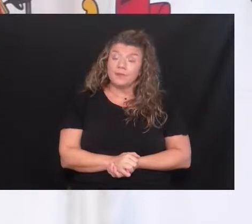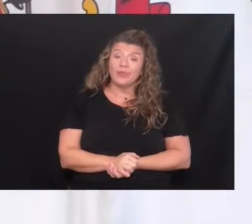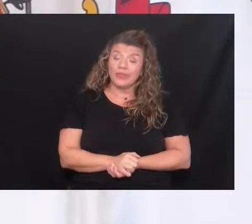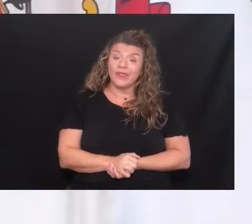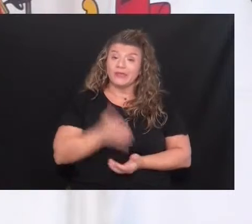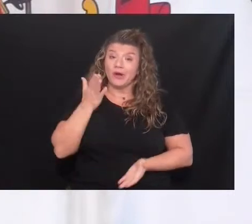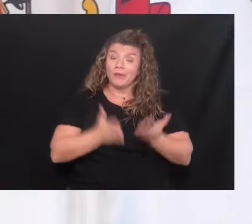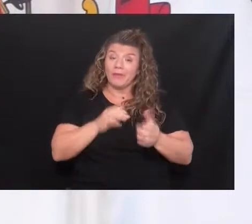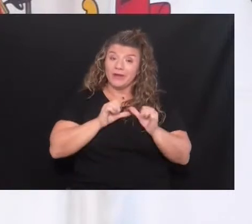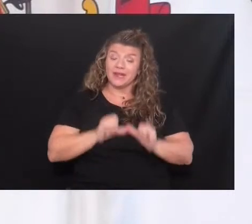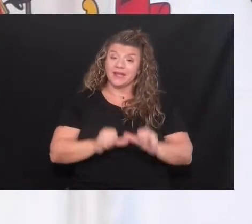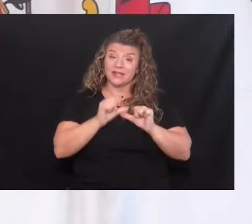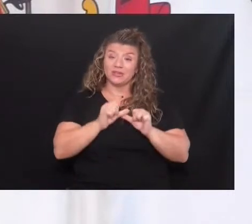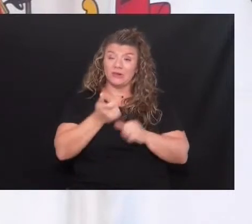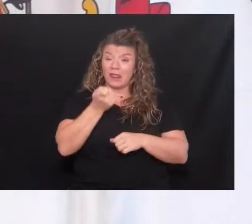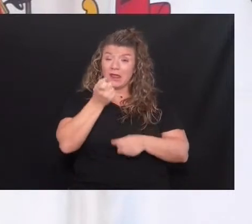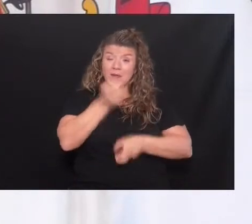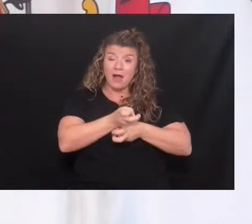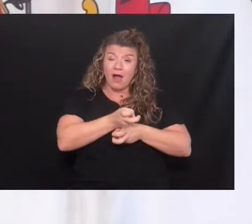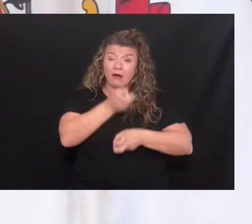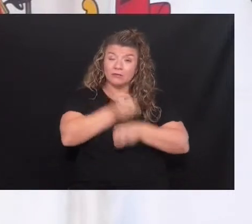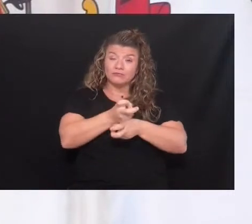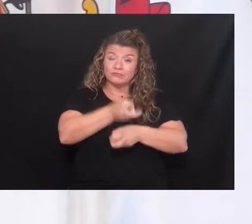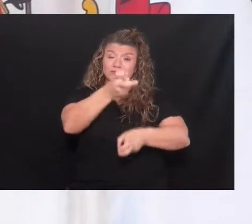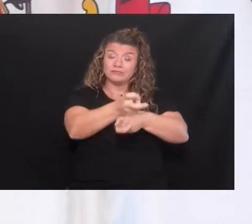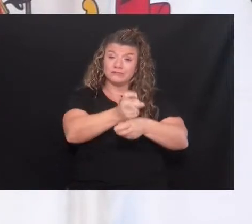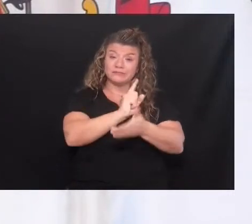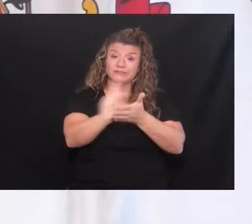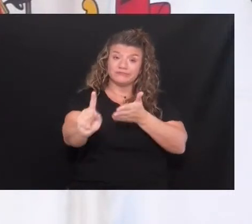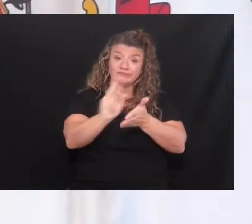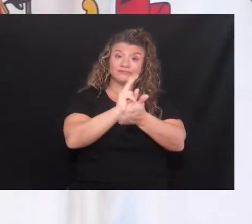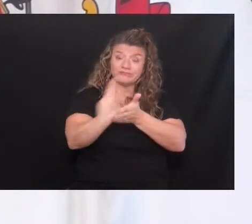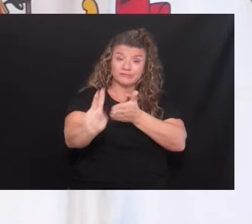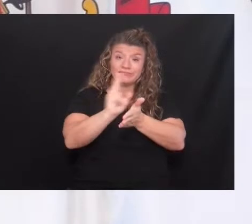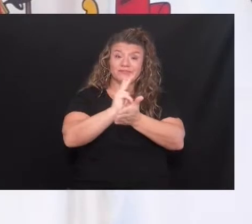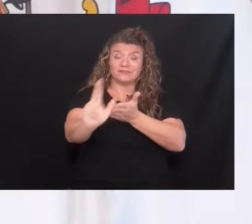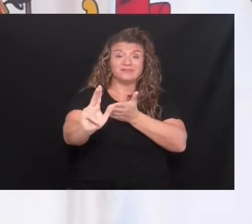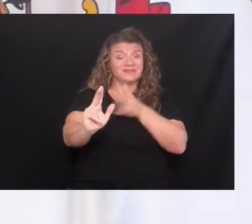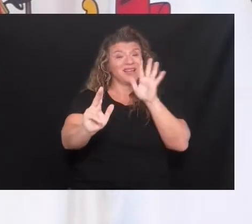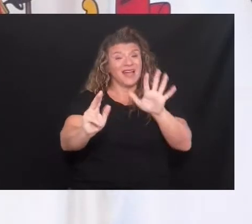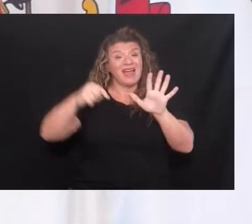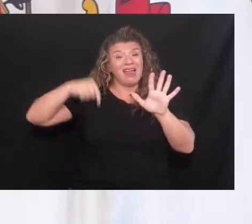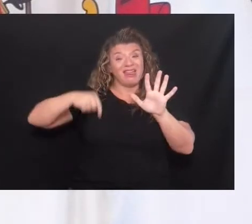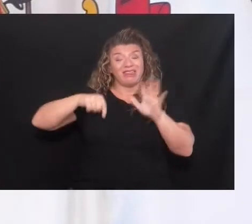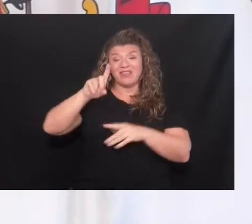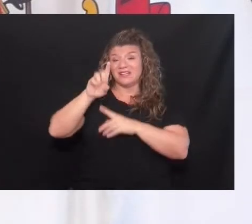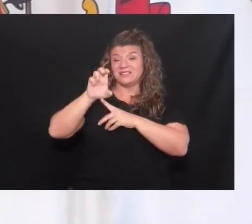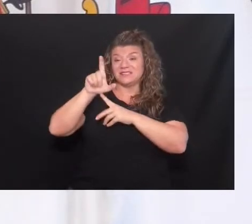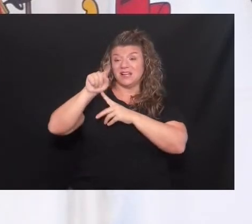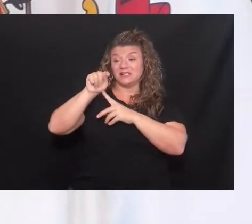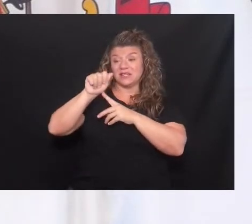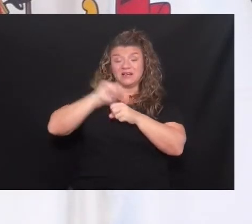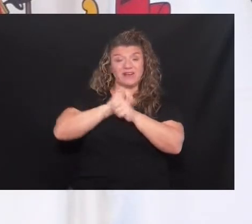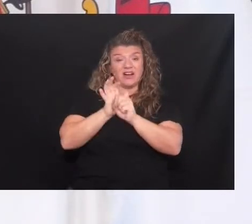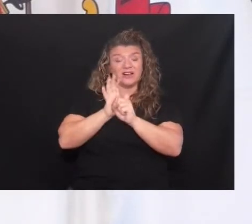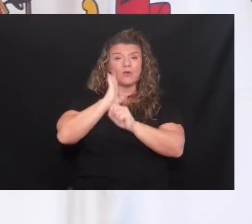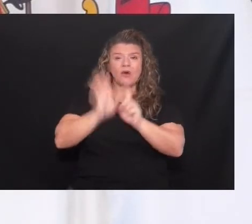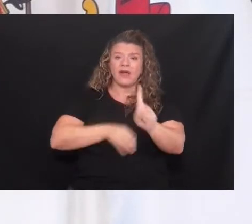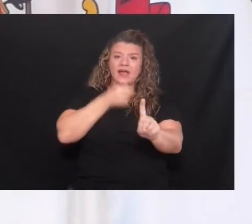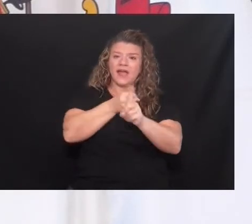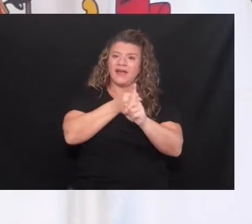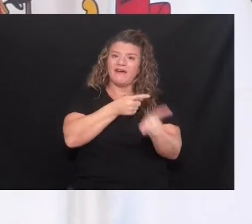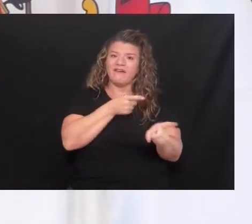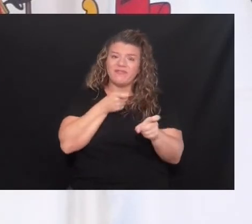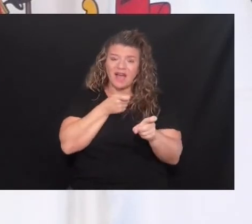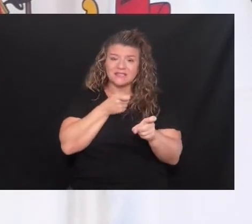to get tougher in the weeks ahead and everything. This variant comes very quickly, and thank God